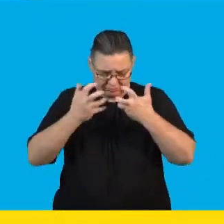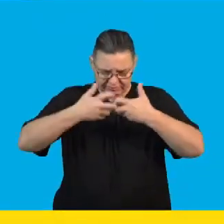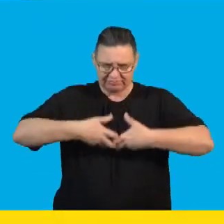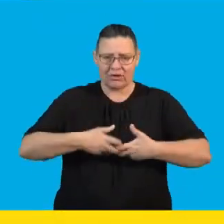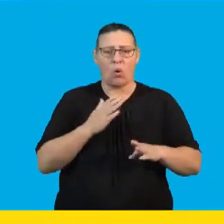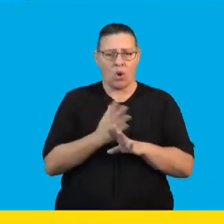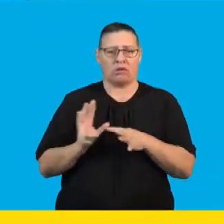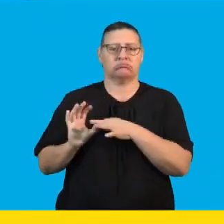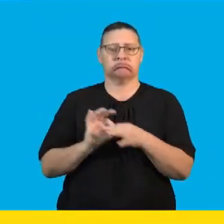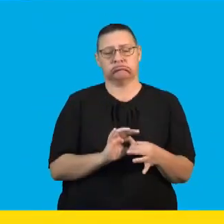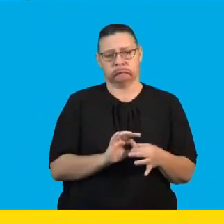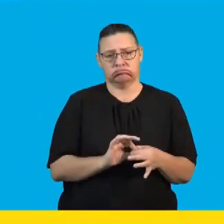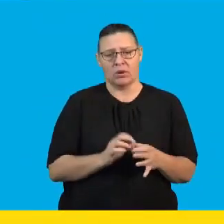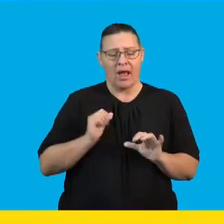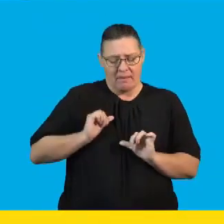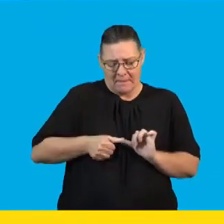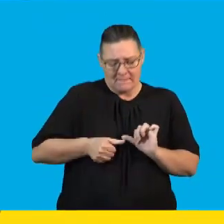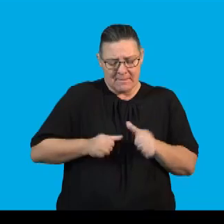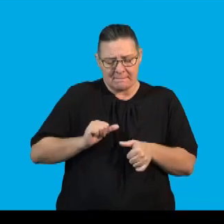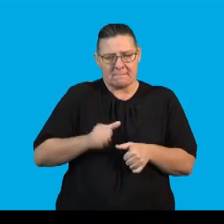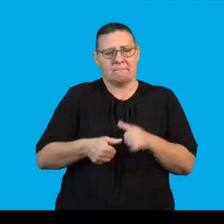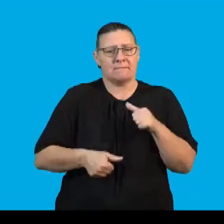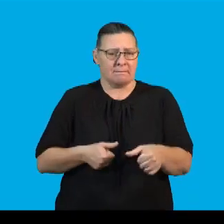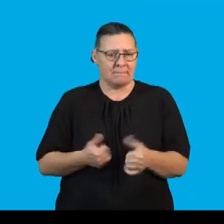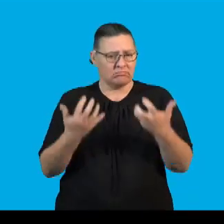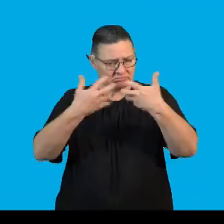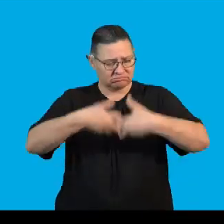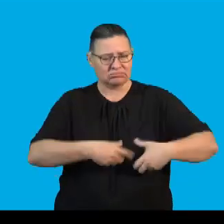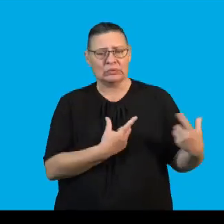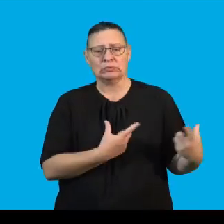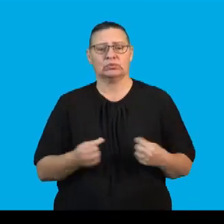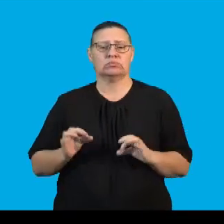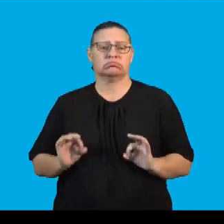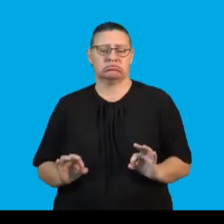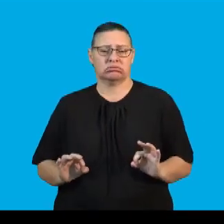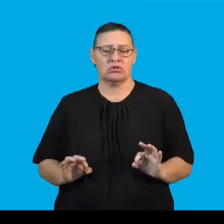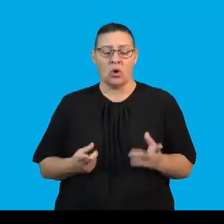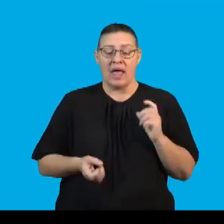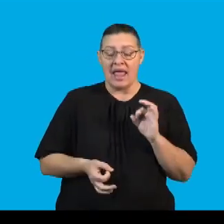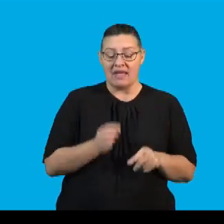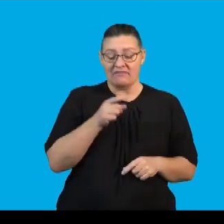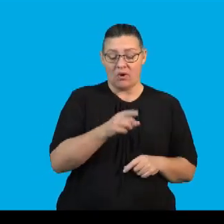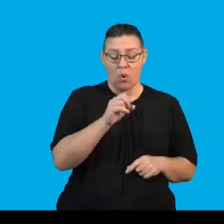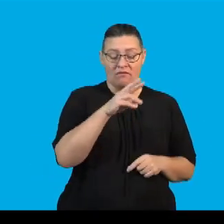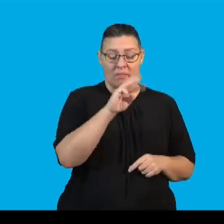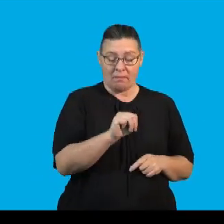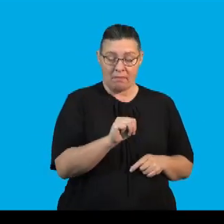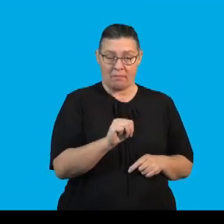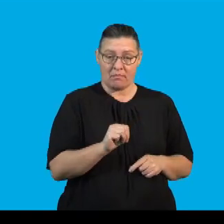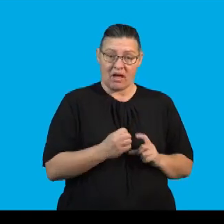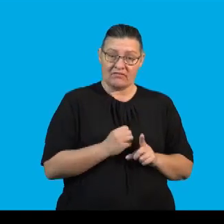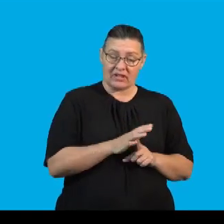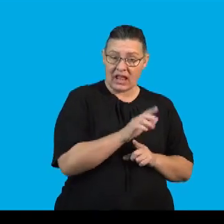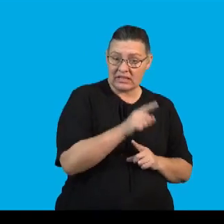proper coordination in this series of events. They need to be properly coordinated. So if an egg is